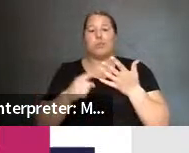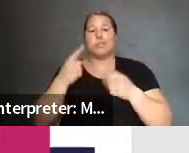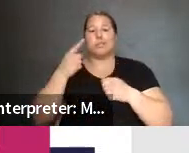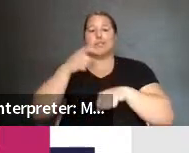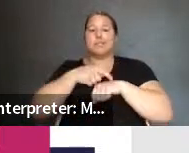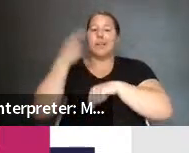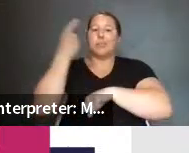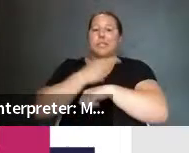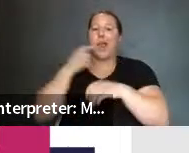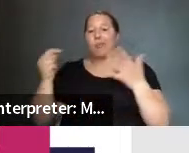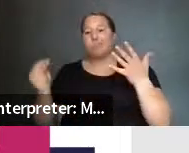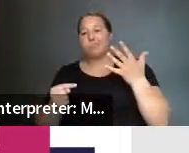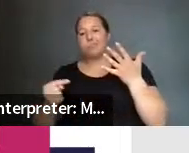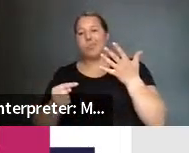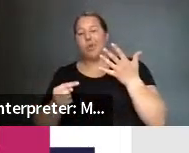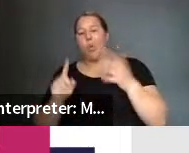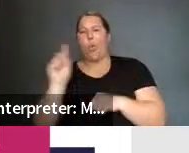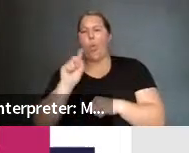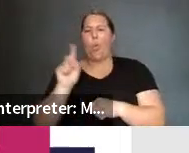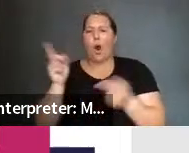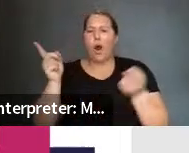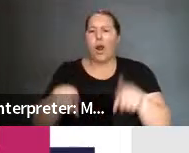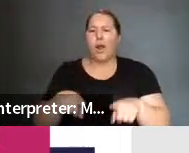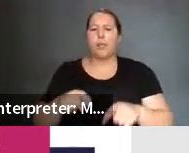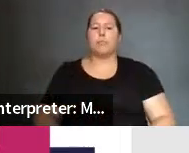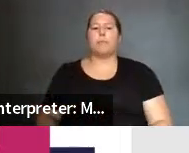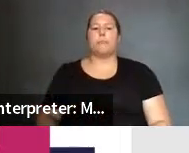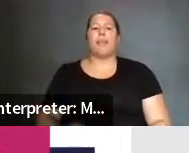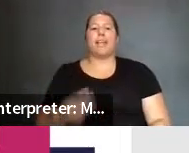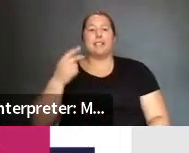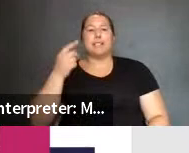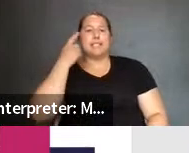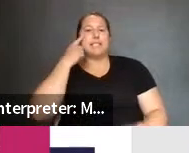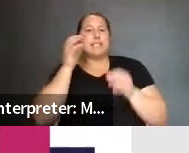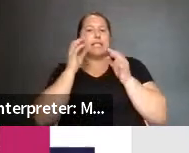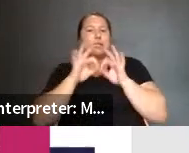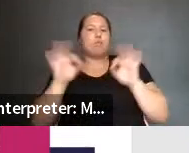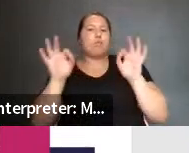and then the demographics. And we think it's important for you to see